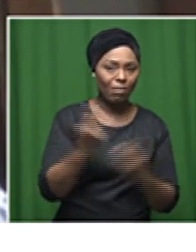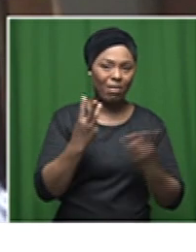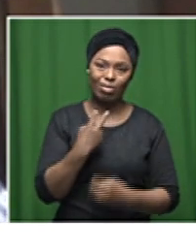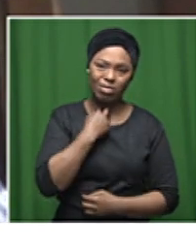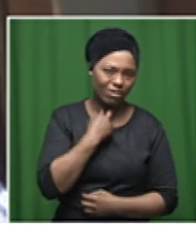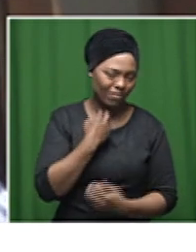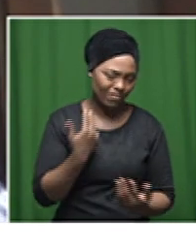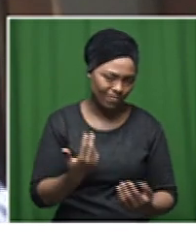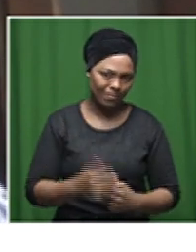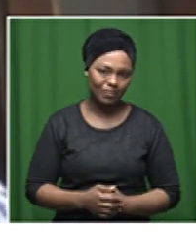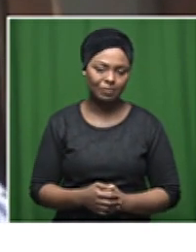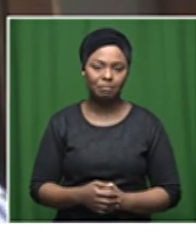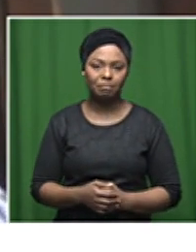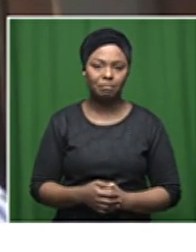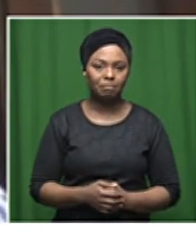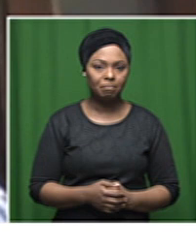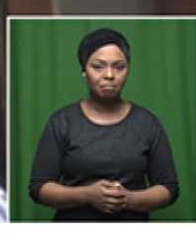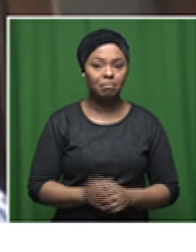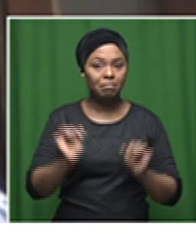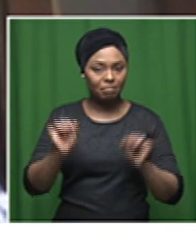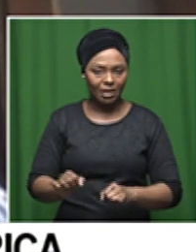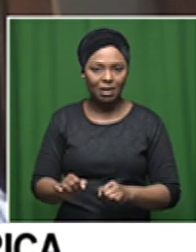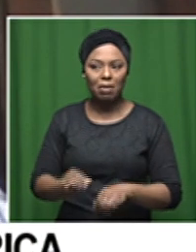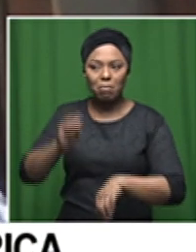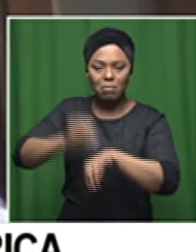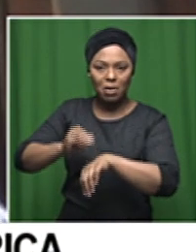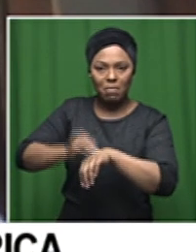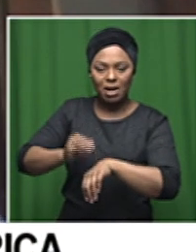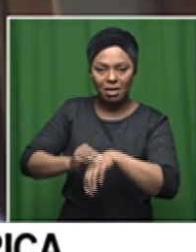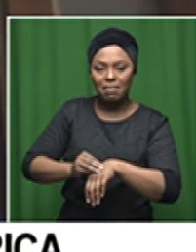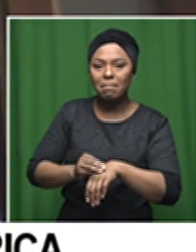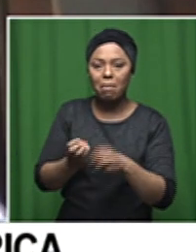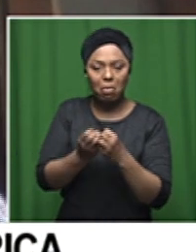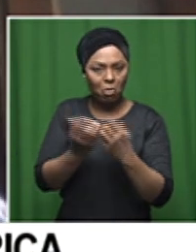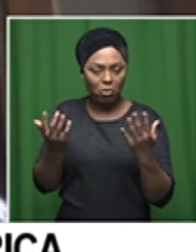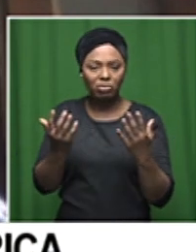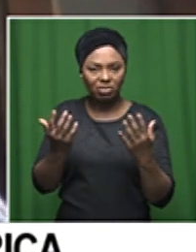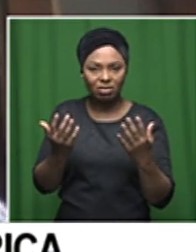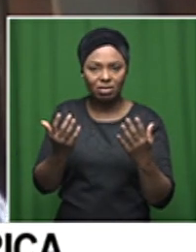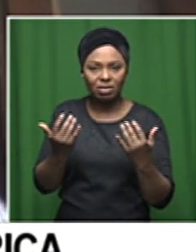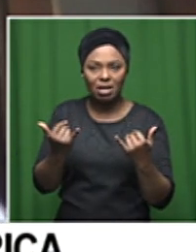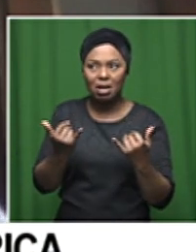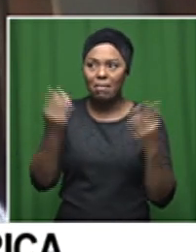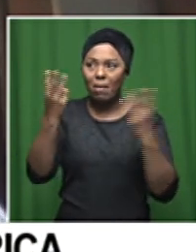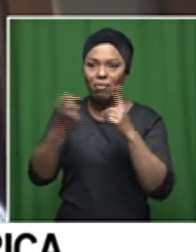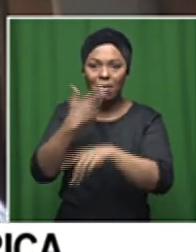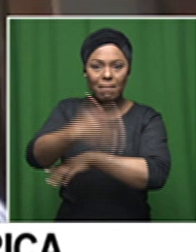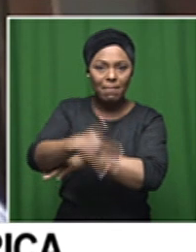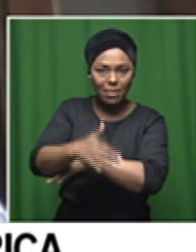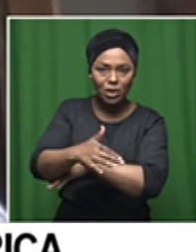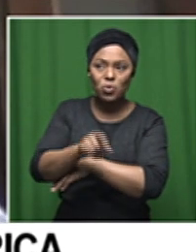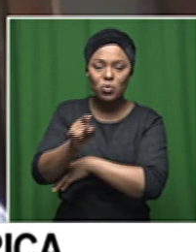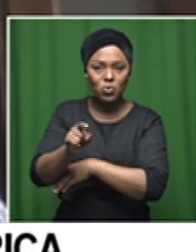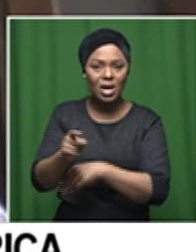migration, it's a main problem. It's main problems in many other things, but mainly so in health